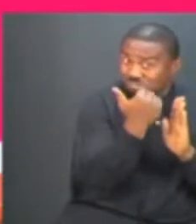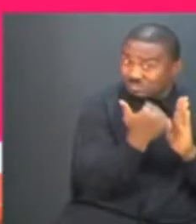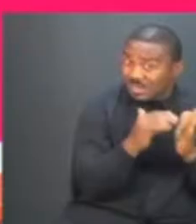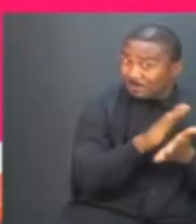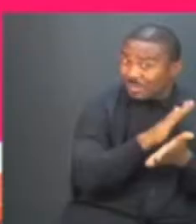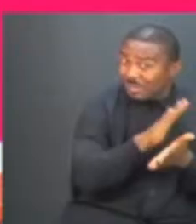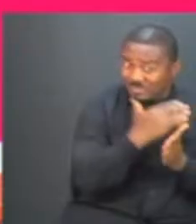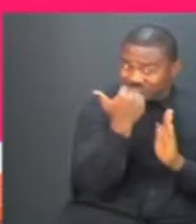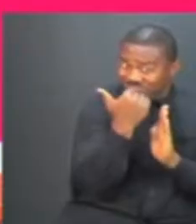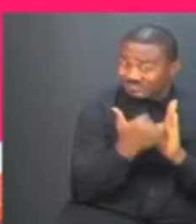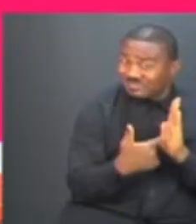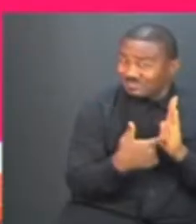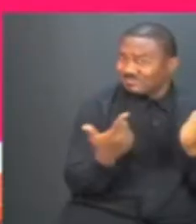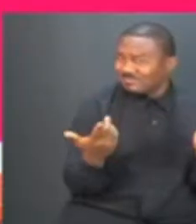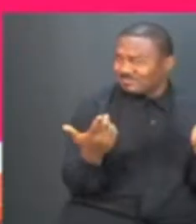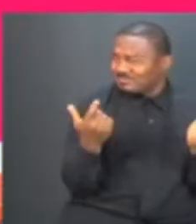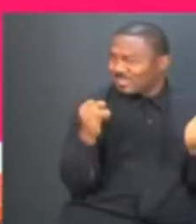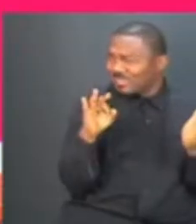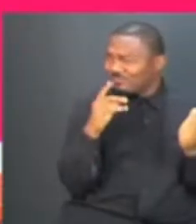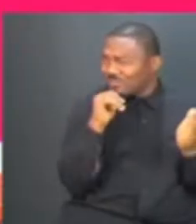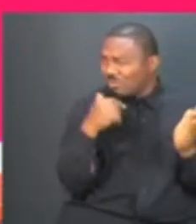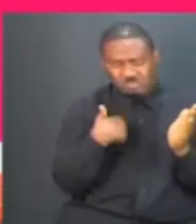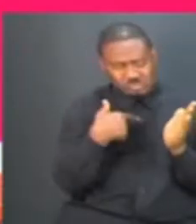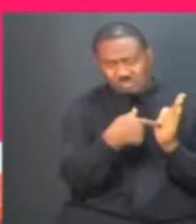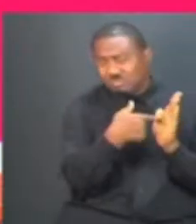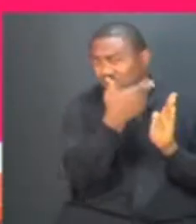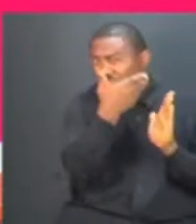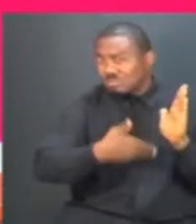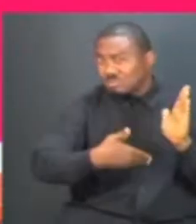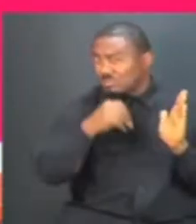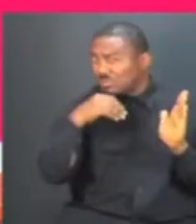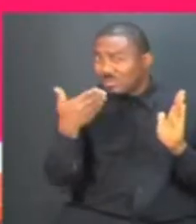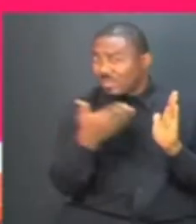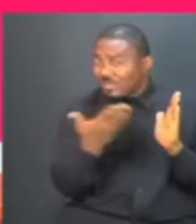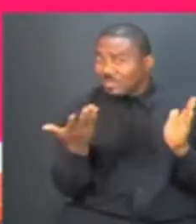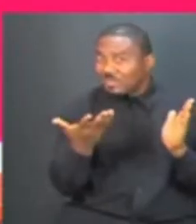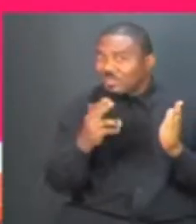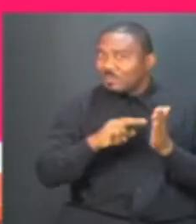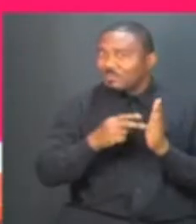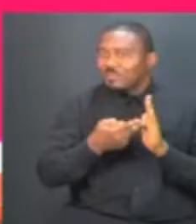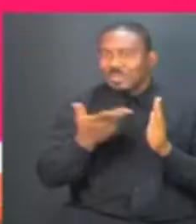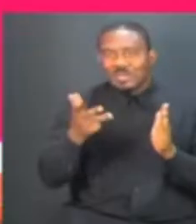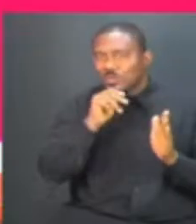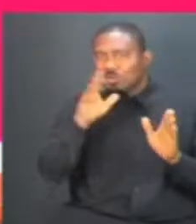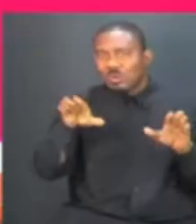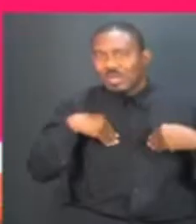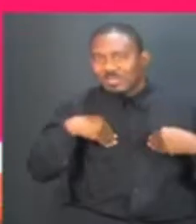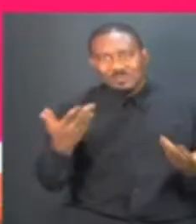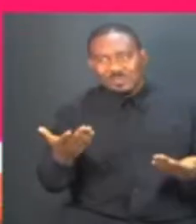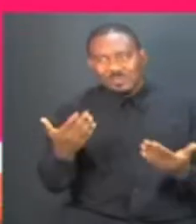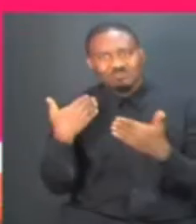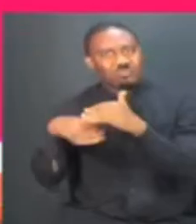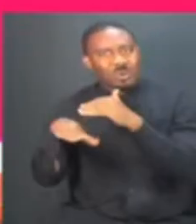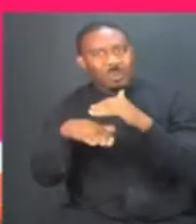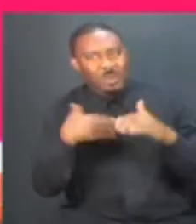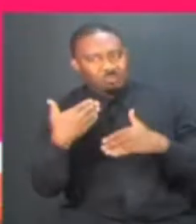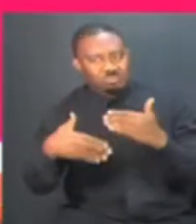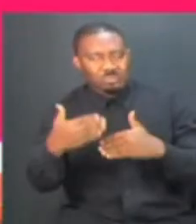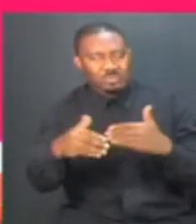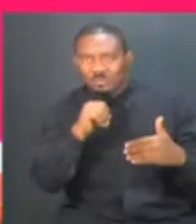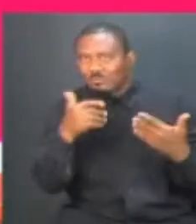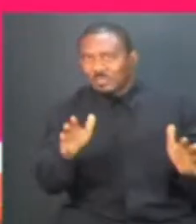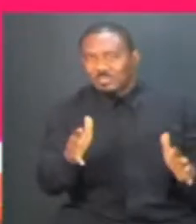So if the statement is not on the order paper, probably the statement has not been processed.